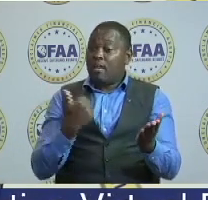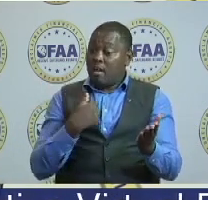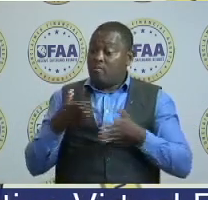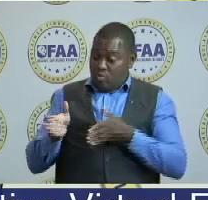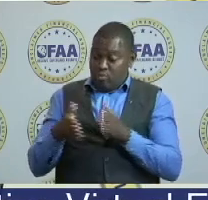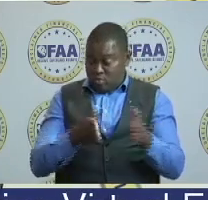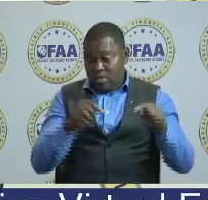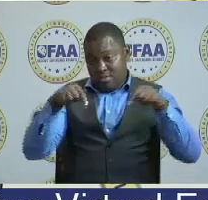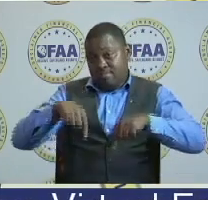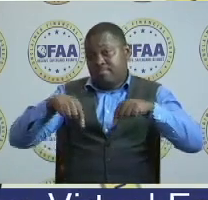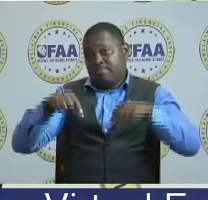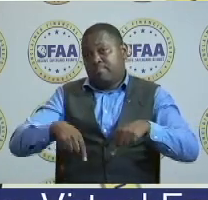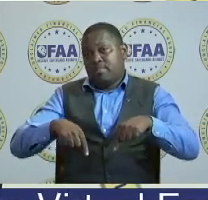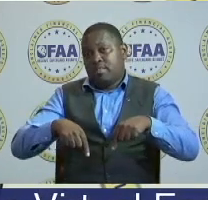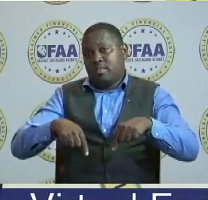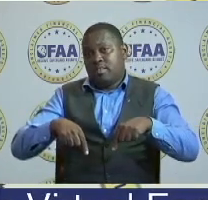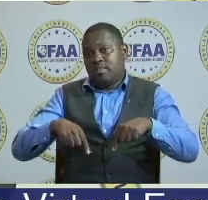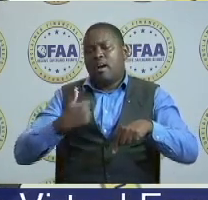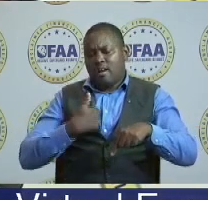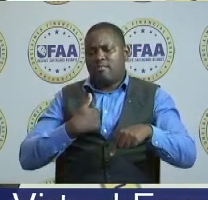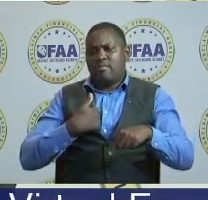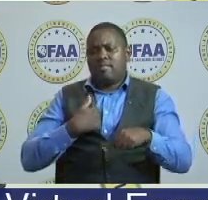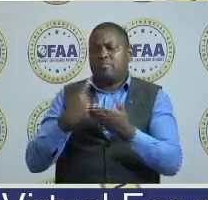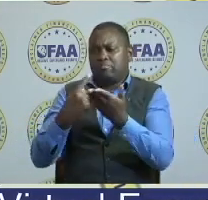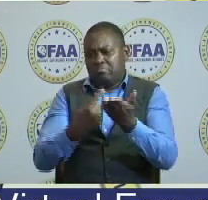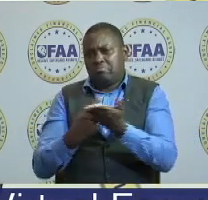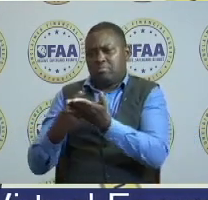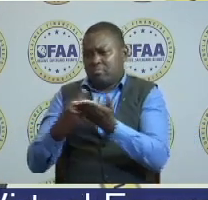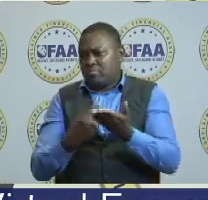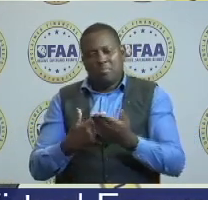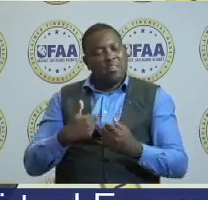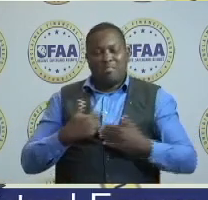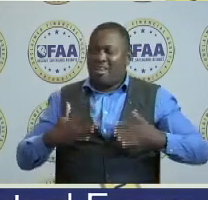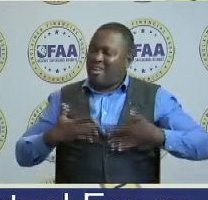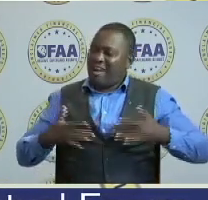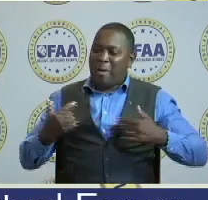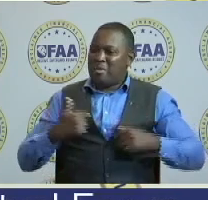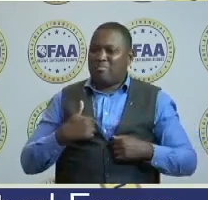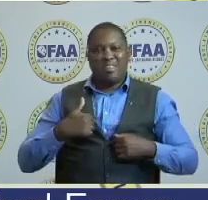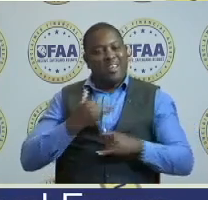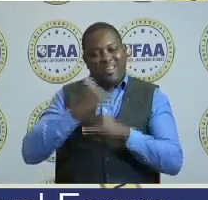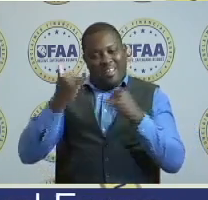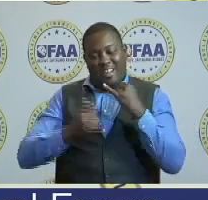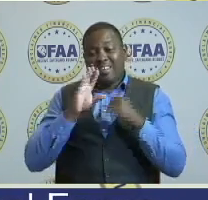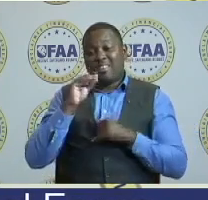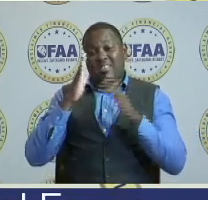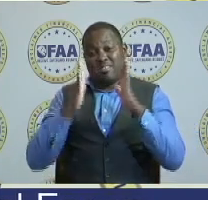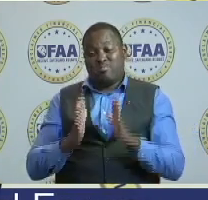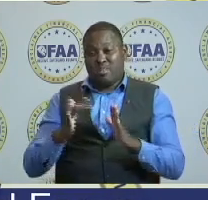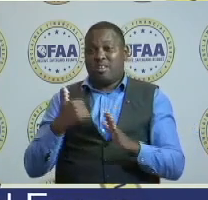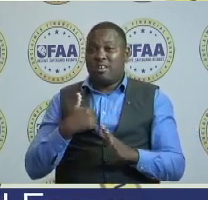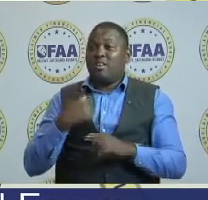to have a proactive dialogue. And so I'm glad I'm the last speaker from here. It is over to you to have